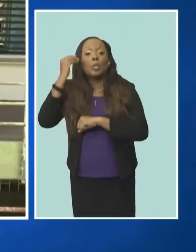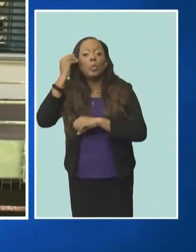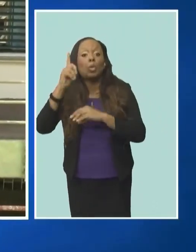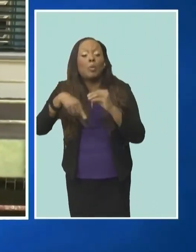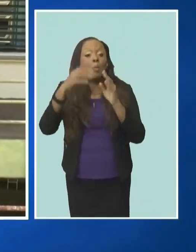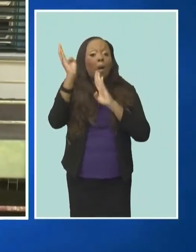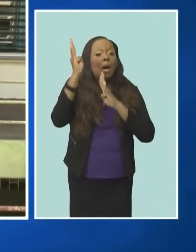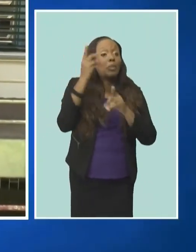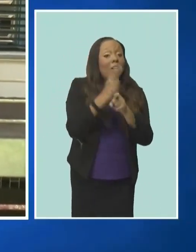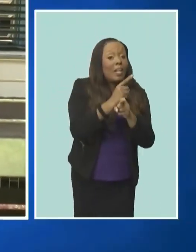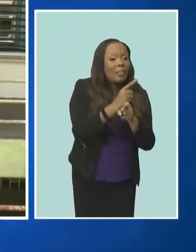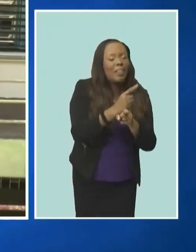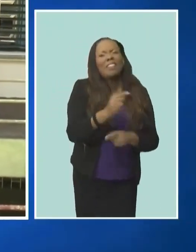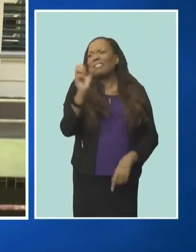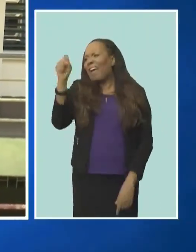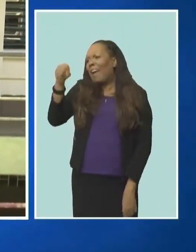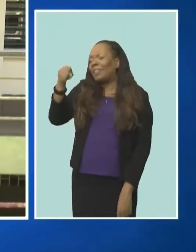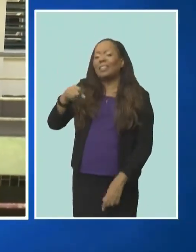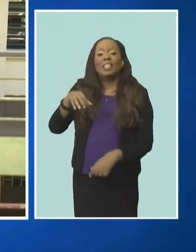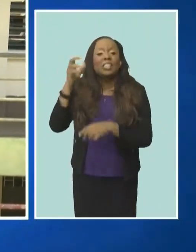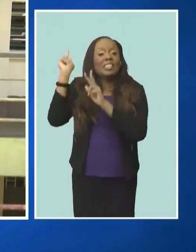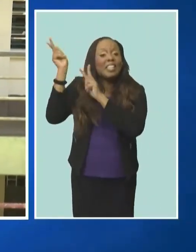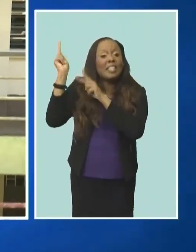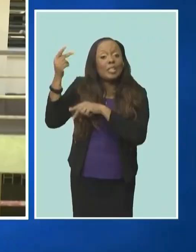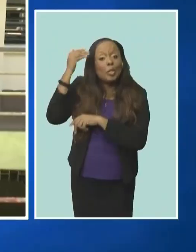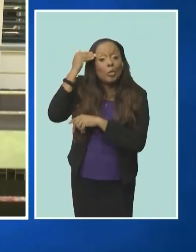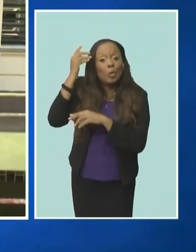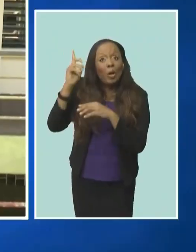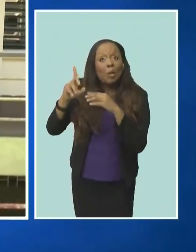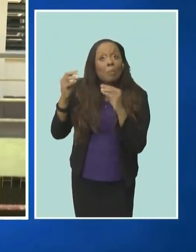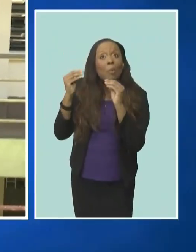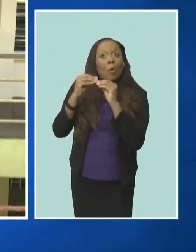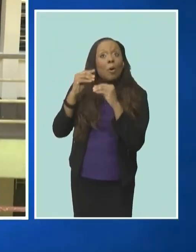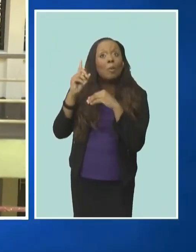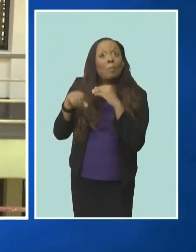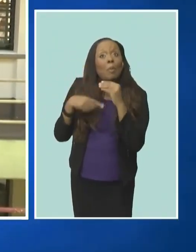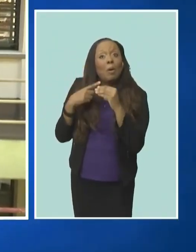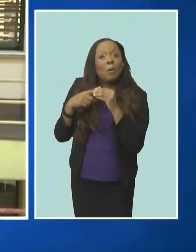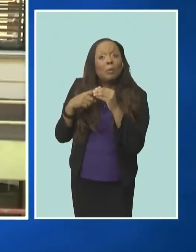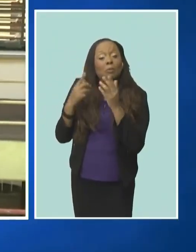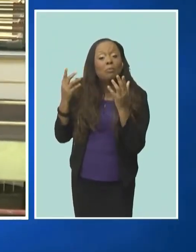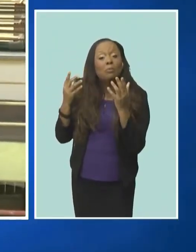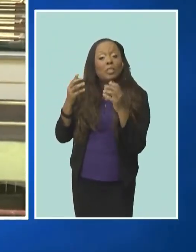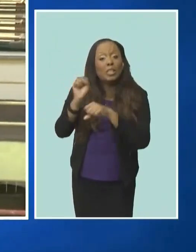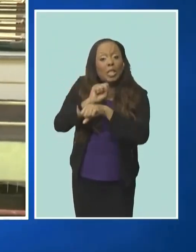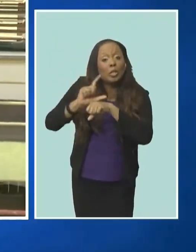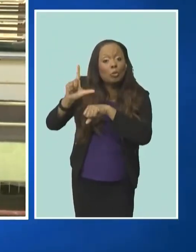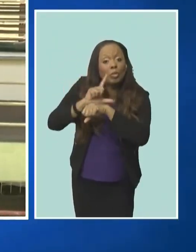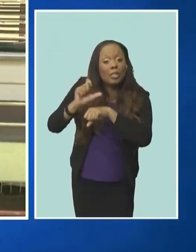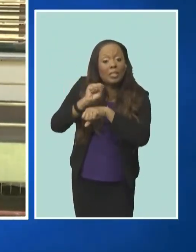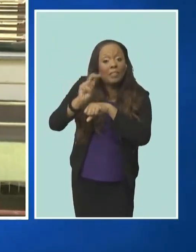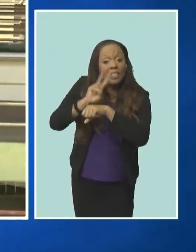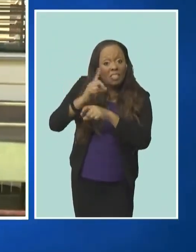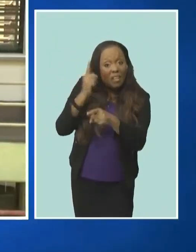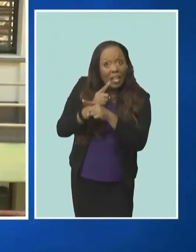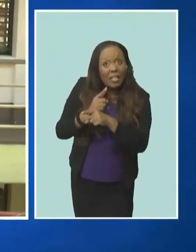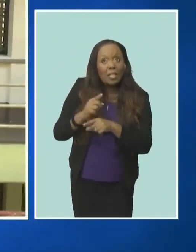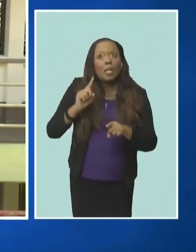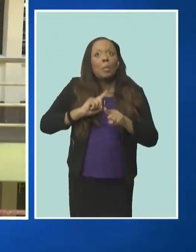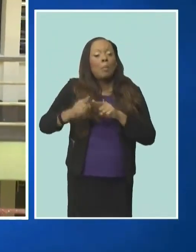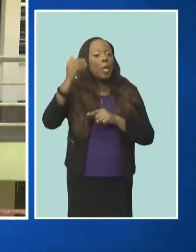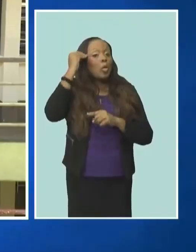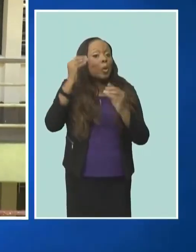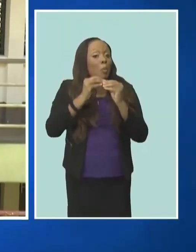Bahamas now, no? Yeah. And St. Kitts, you know a little more. Well, you already know a lot about St. Lucia and St. Vincent, but you know a little more